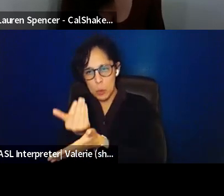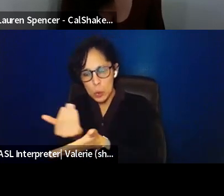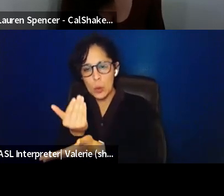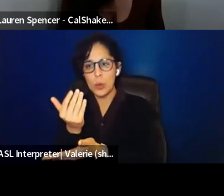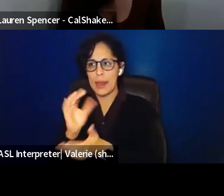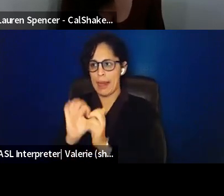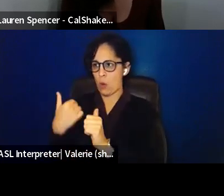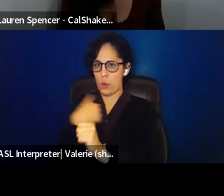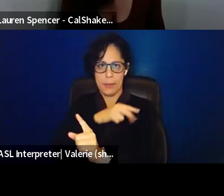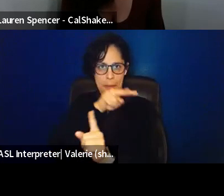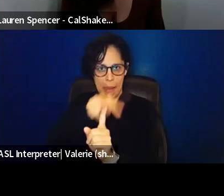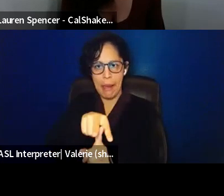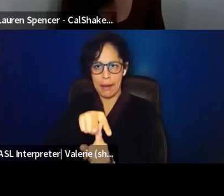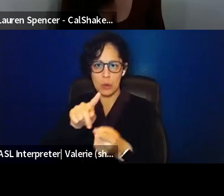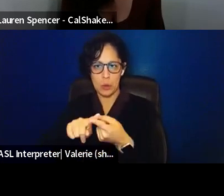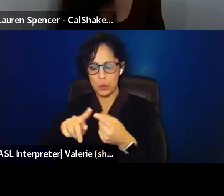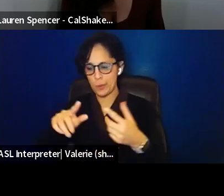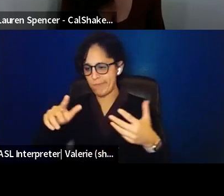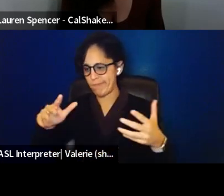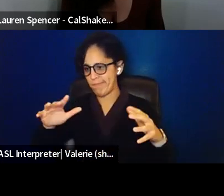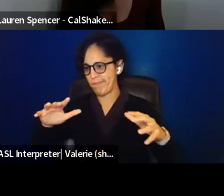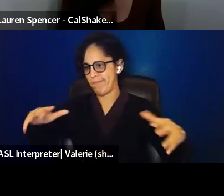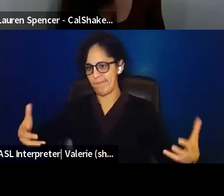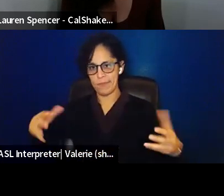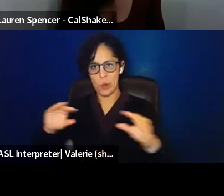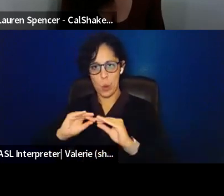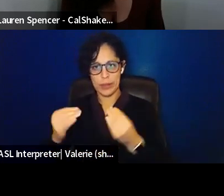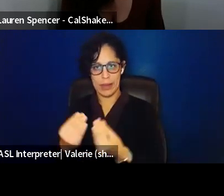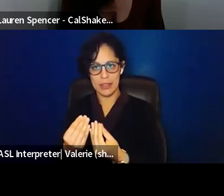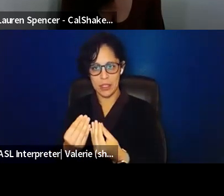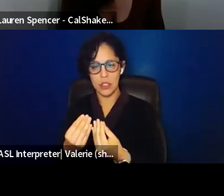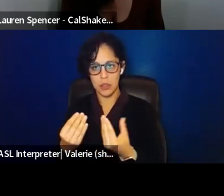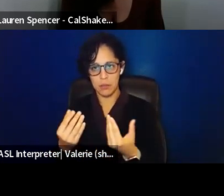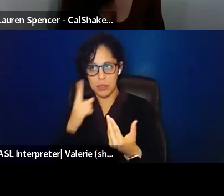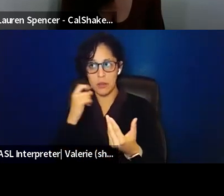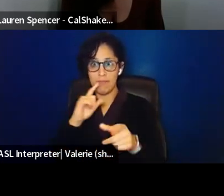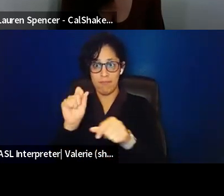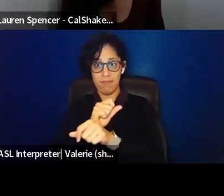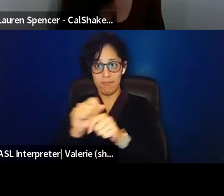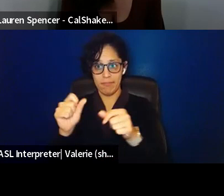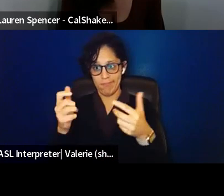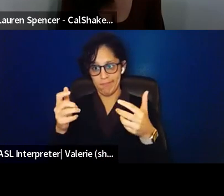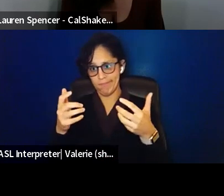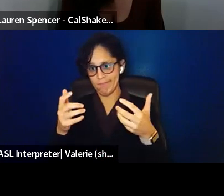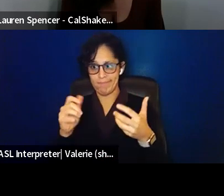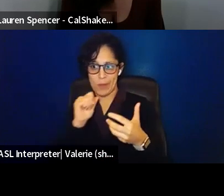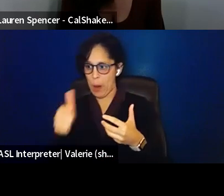as large a an organization as OSF, because it is certainly